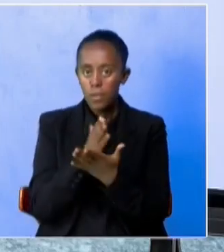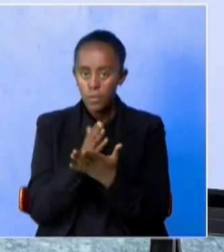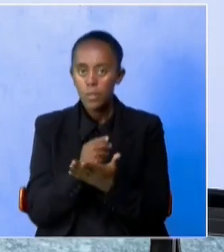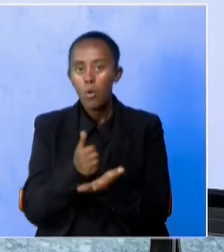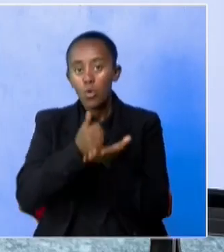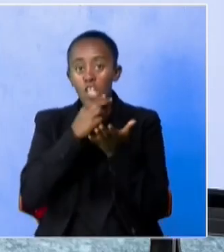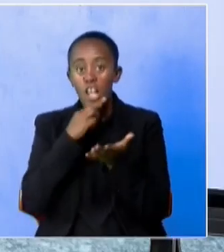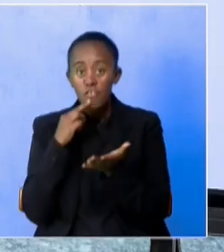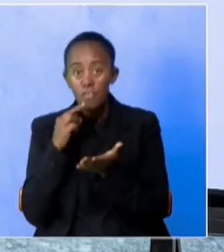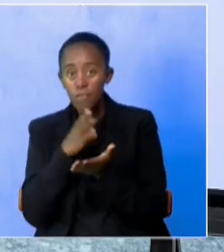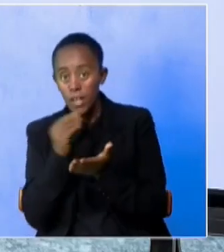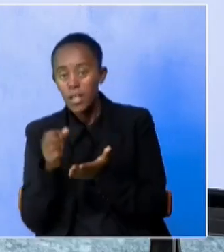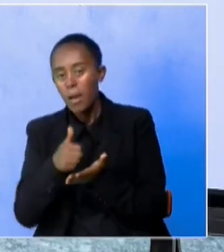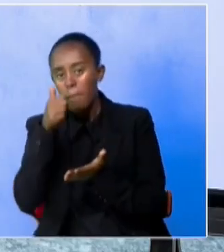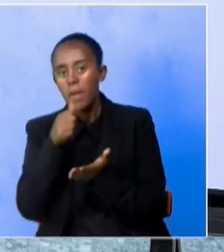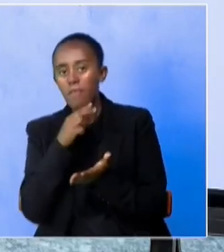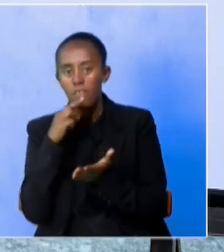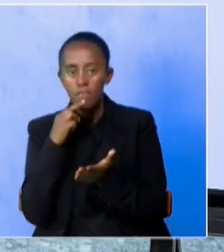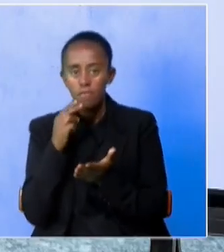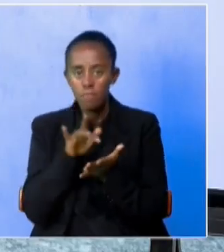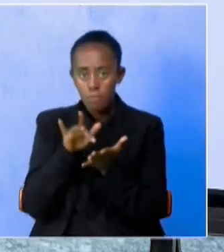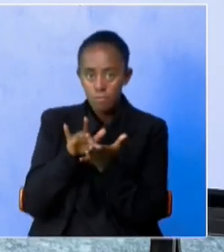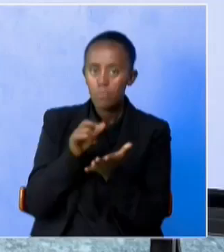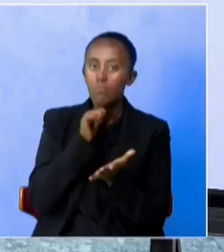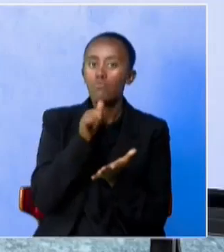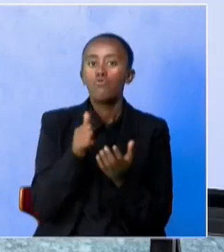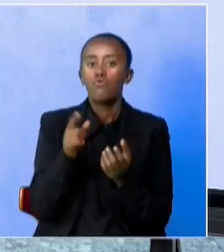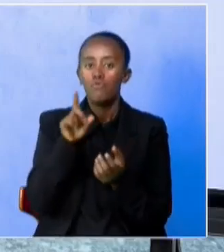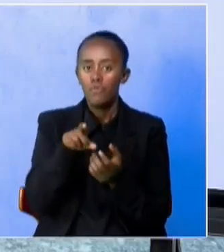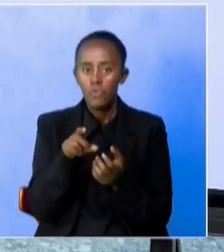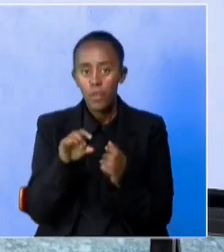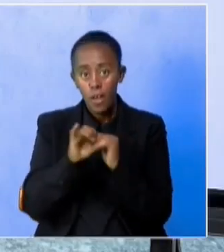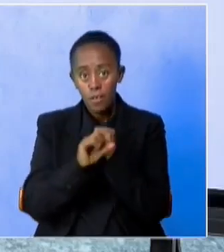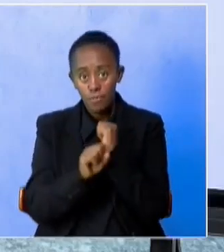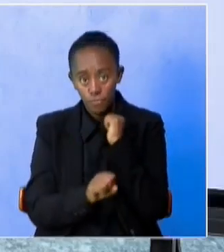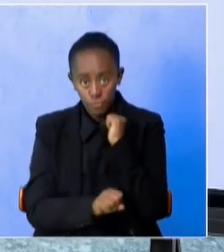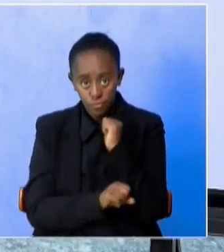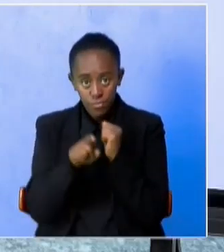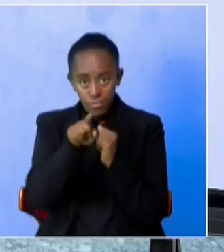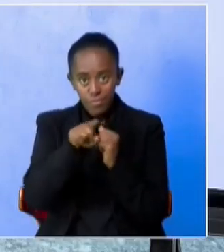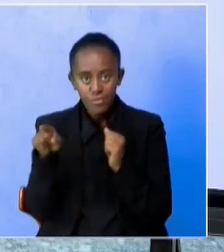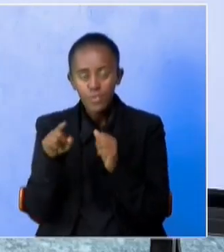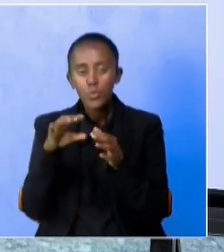verb. And this is how you form questions and also negative